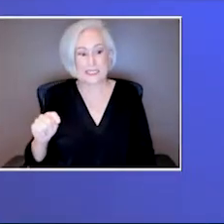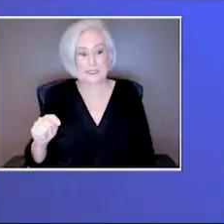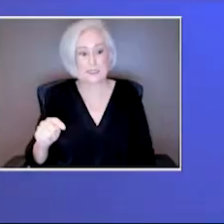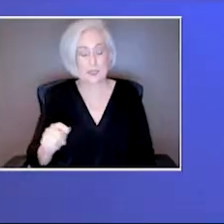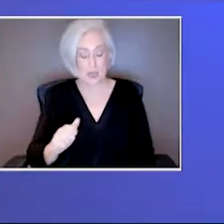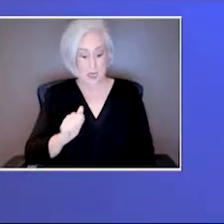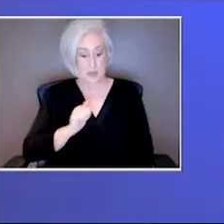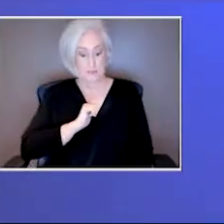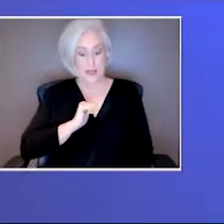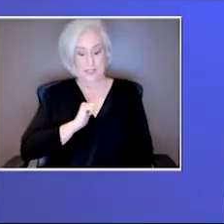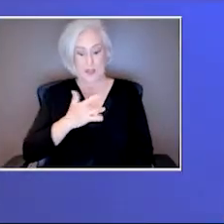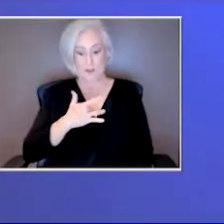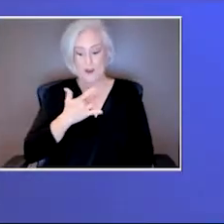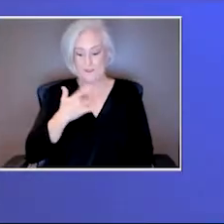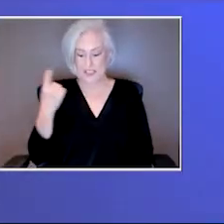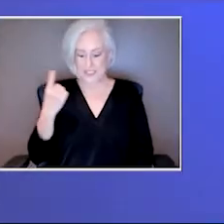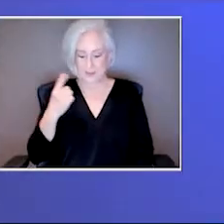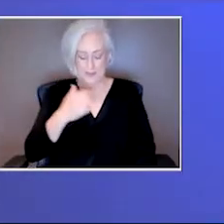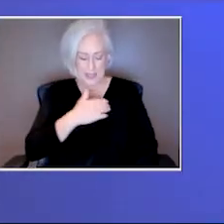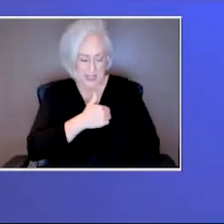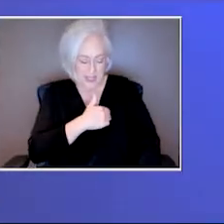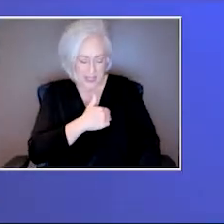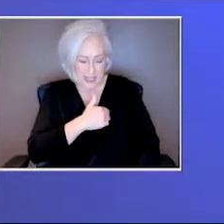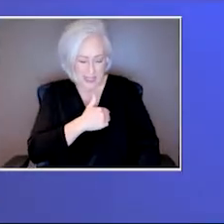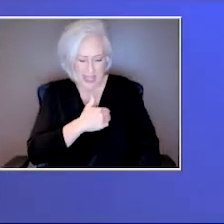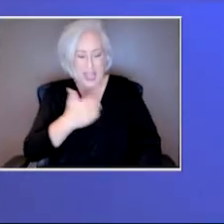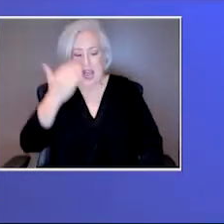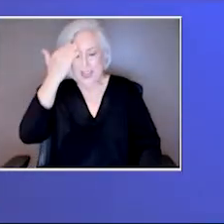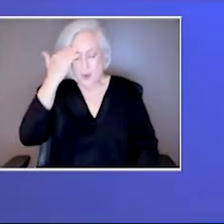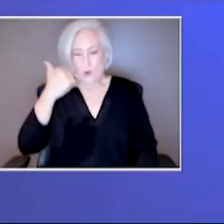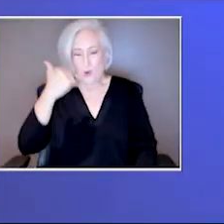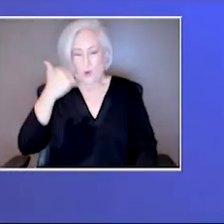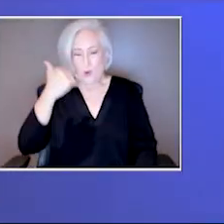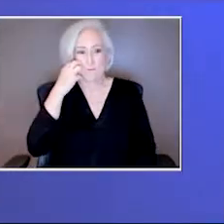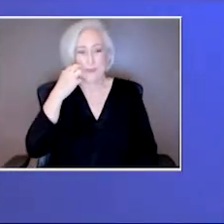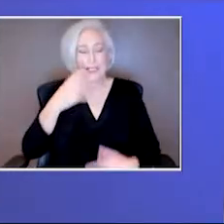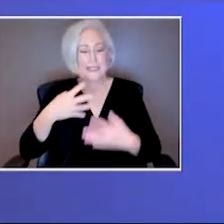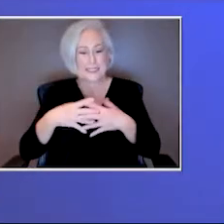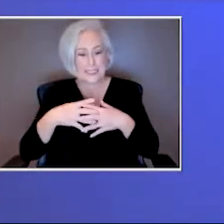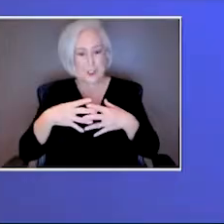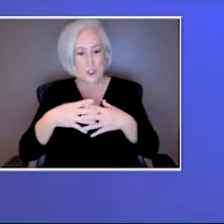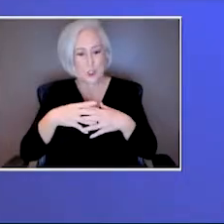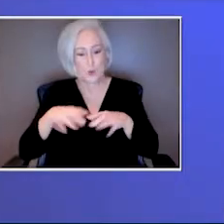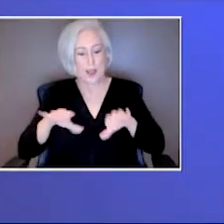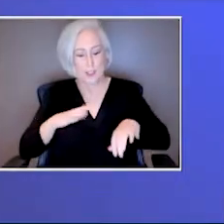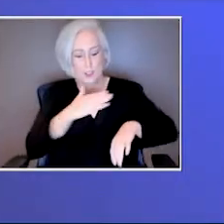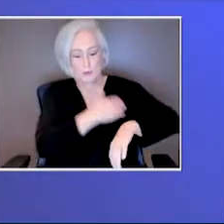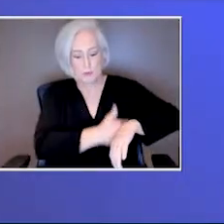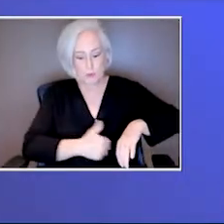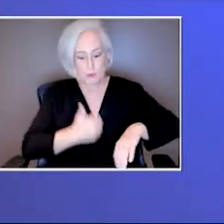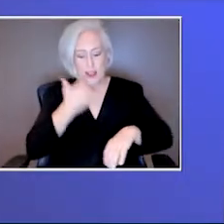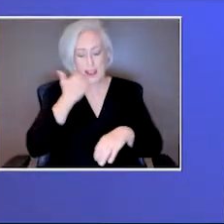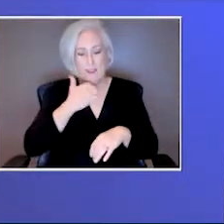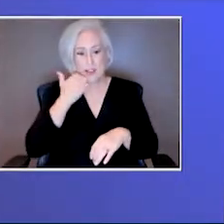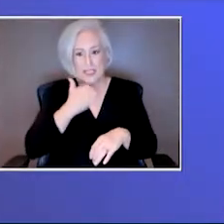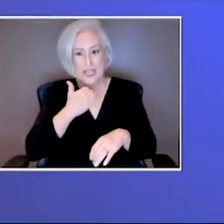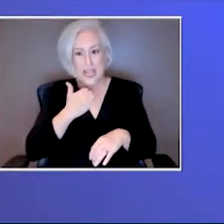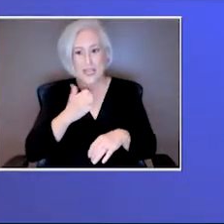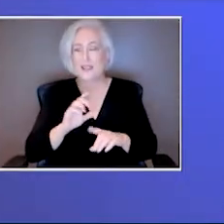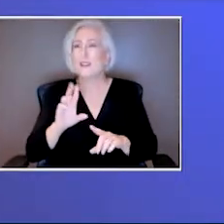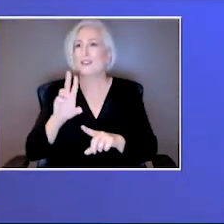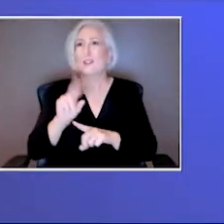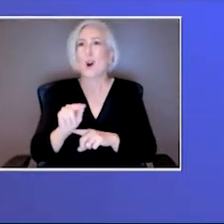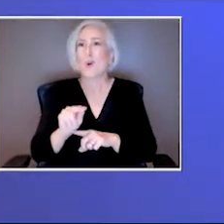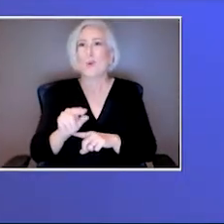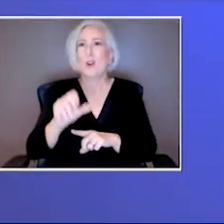that's dense tissue. I do 1 million breast exams every day, and no, I went and got it checked out, because I shouldn't blow things off, because I'm like, what if? I've had